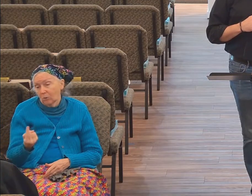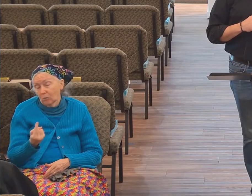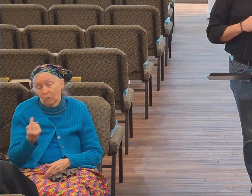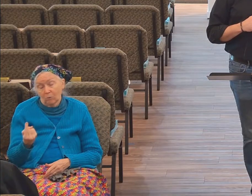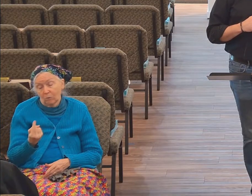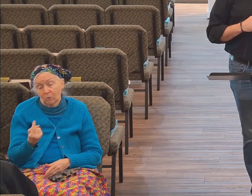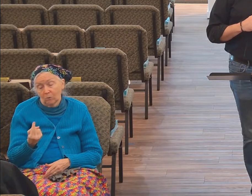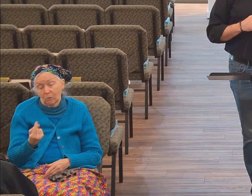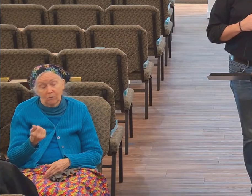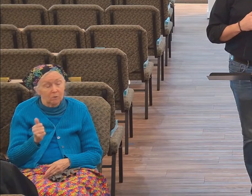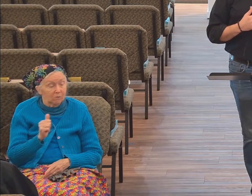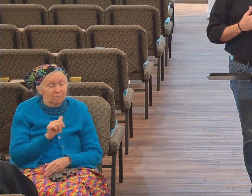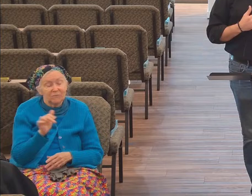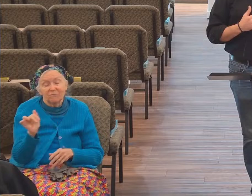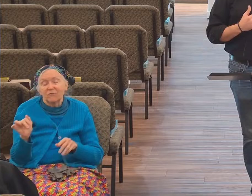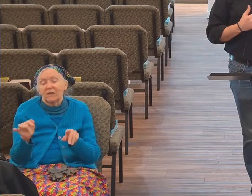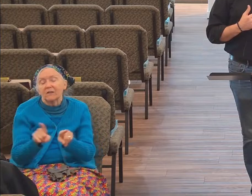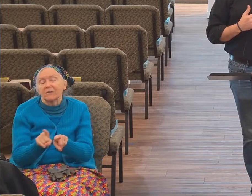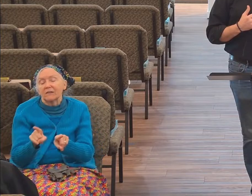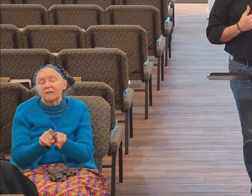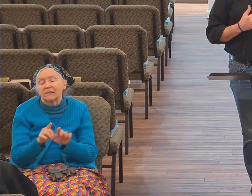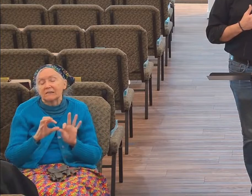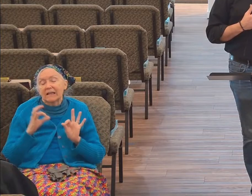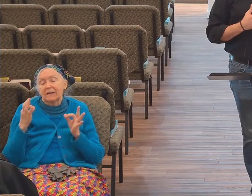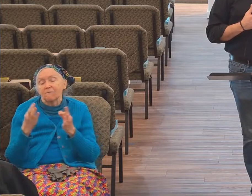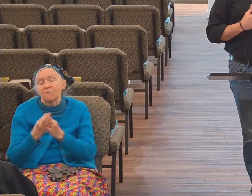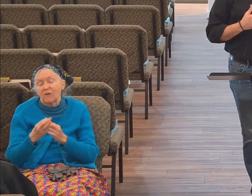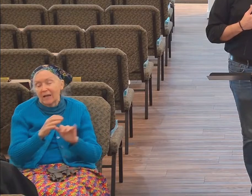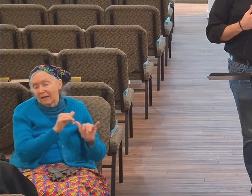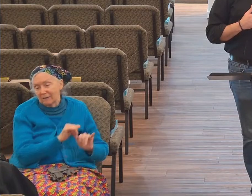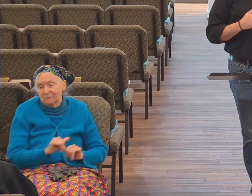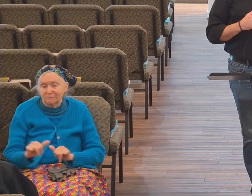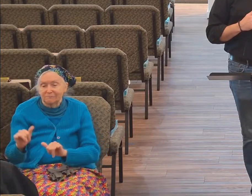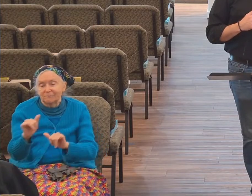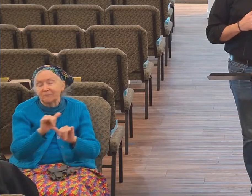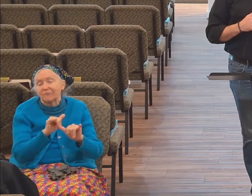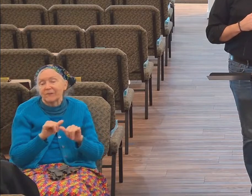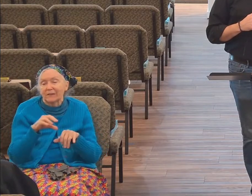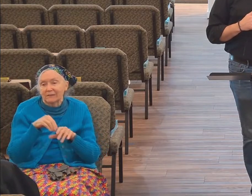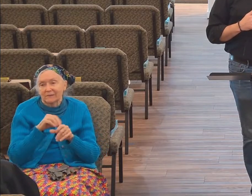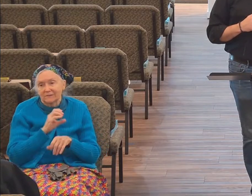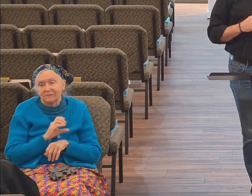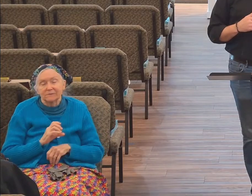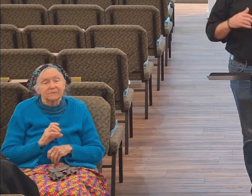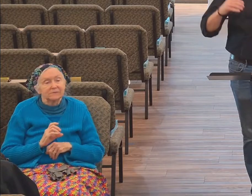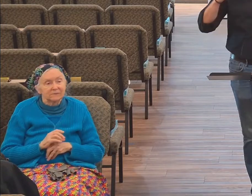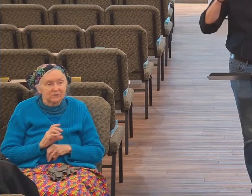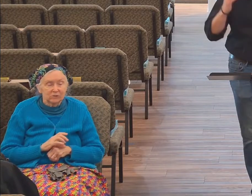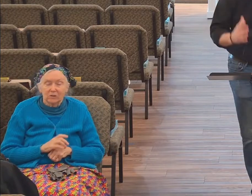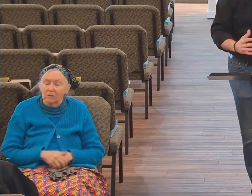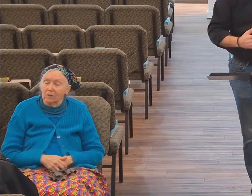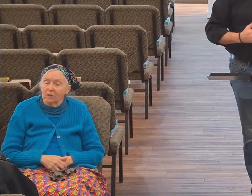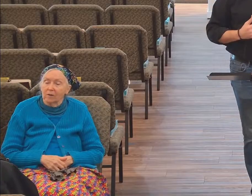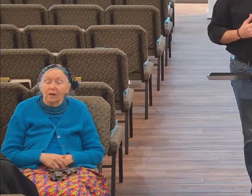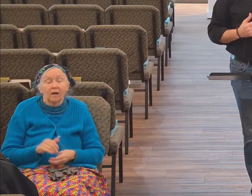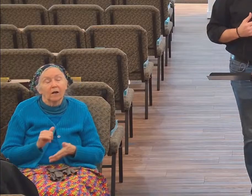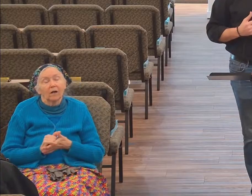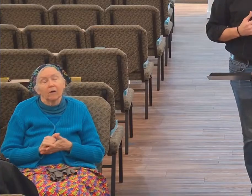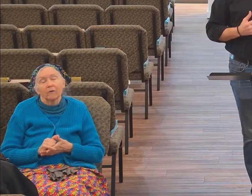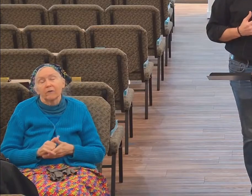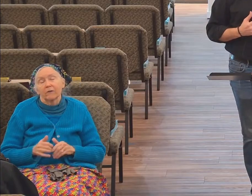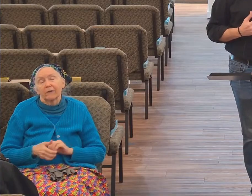Part of the same family, right? This is solidarity, okay? This is terms of solidarity. And this, I'm telling you, this would have meant so much,